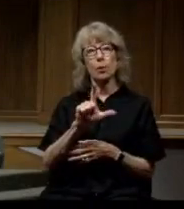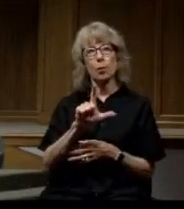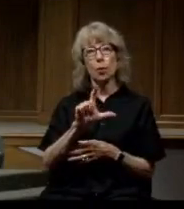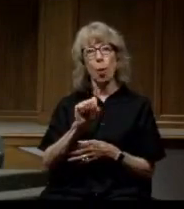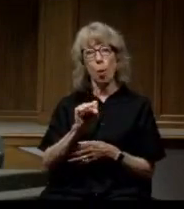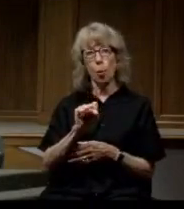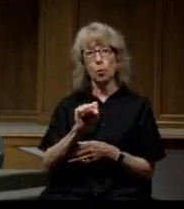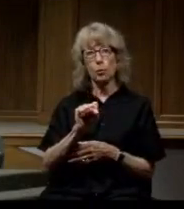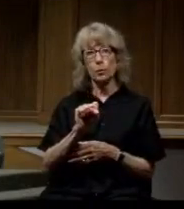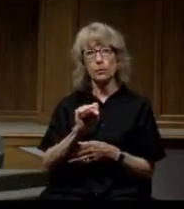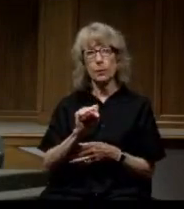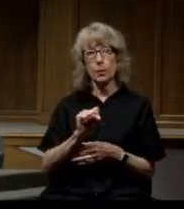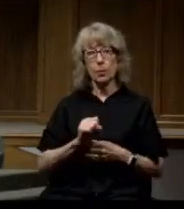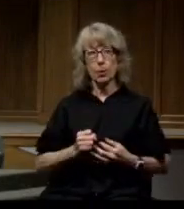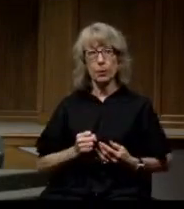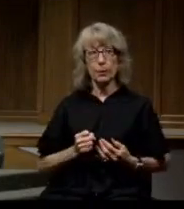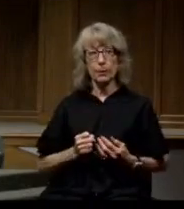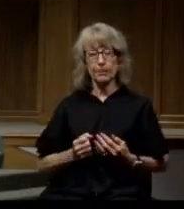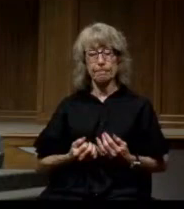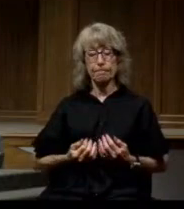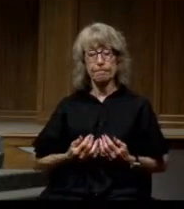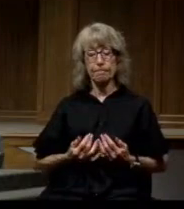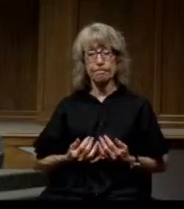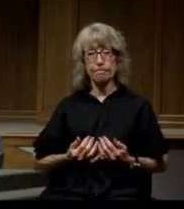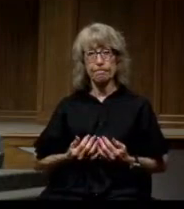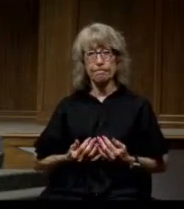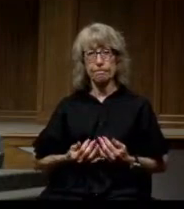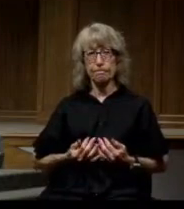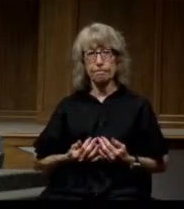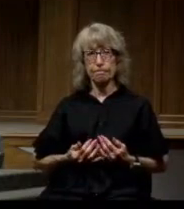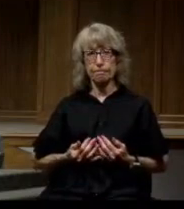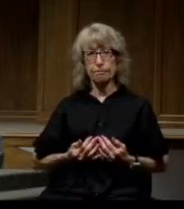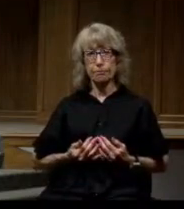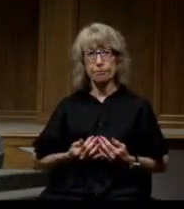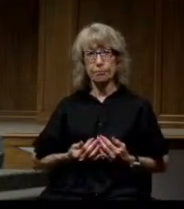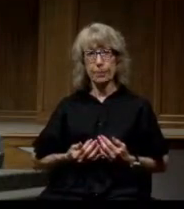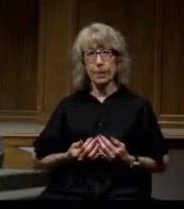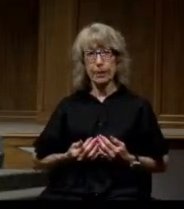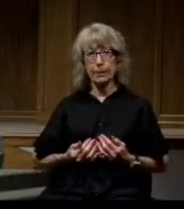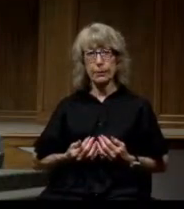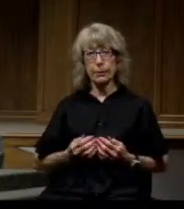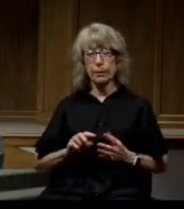longer than the bonfire kind of anger.